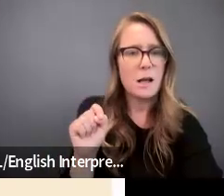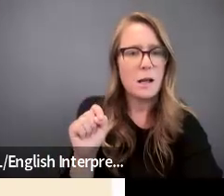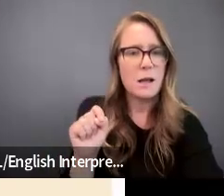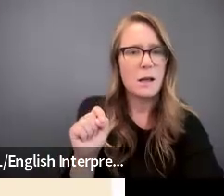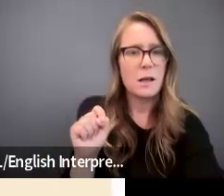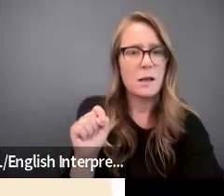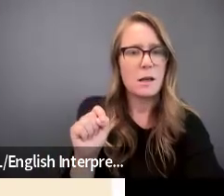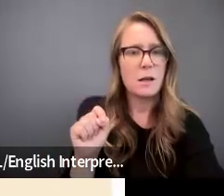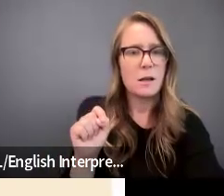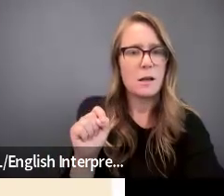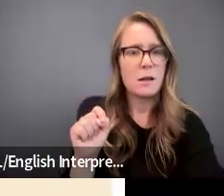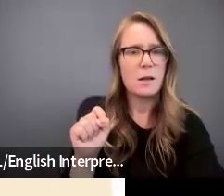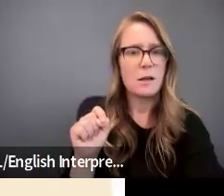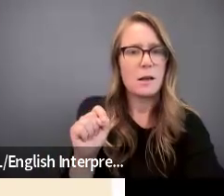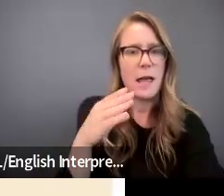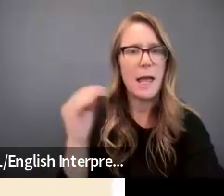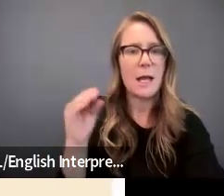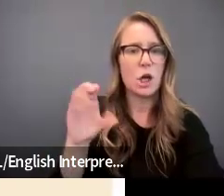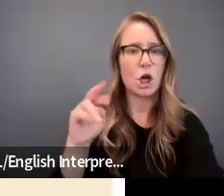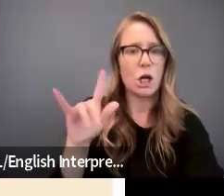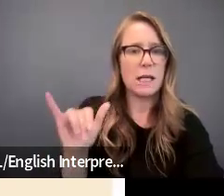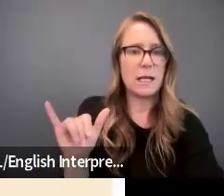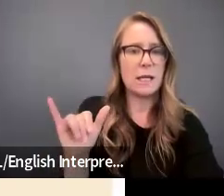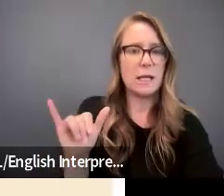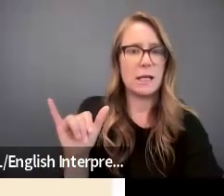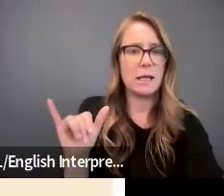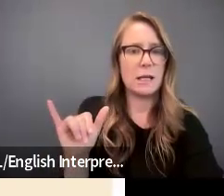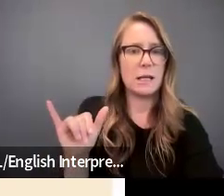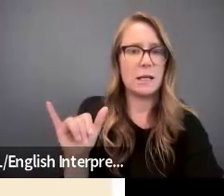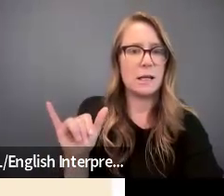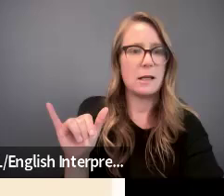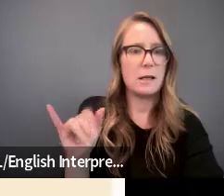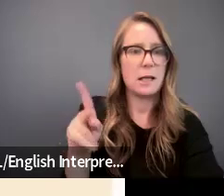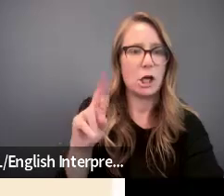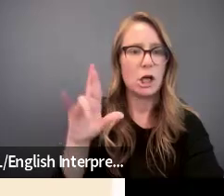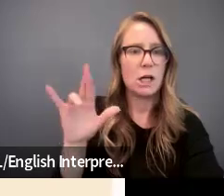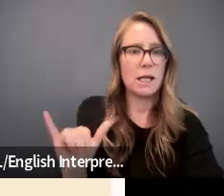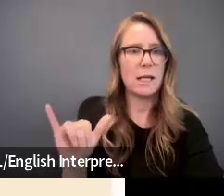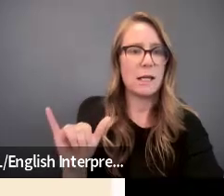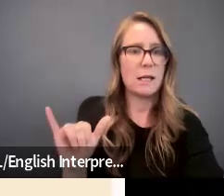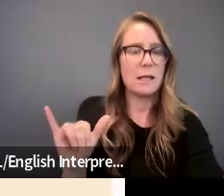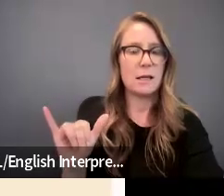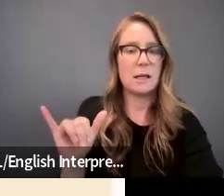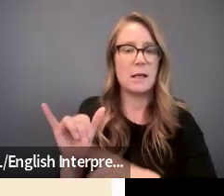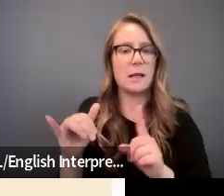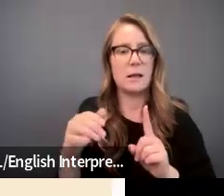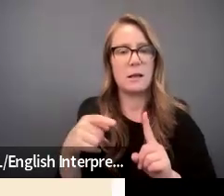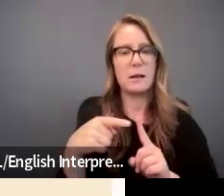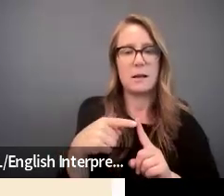Secure California. They don't call it a genocide. They don't call it a massacre. It says when they